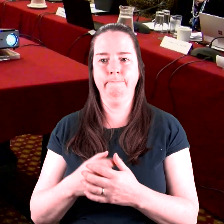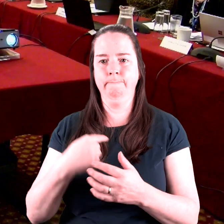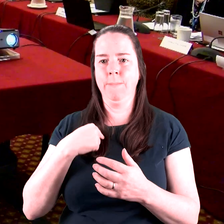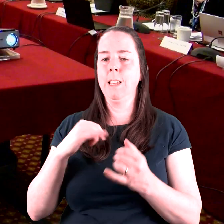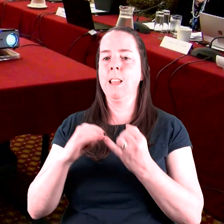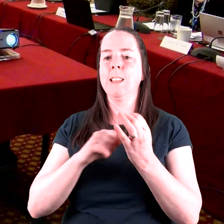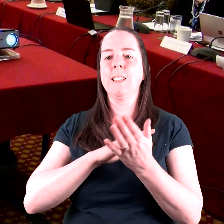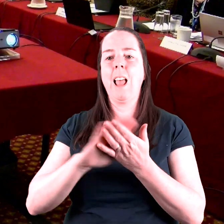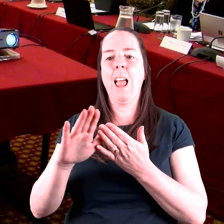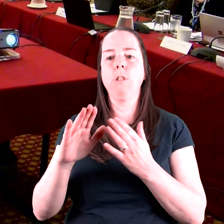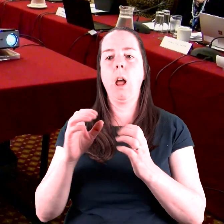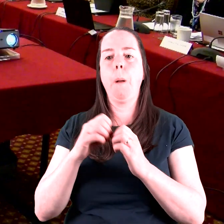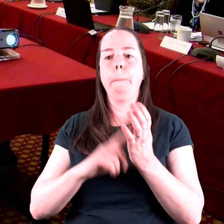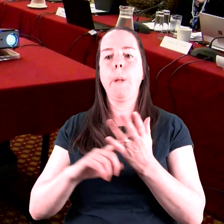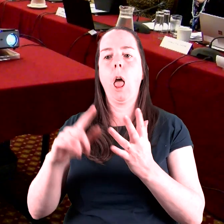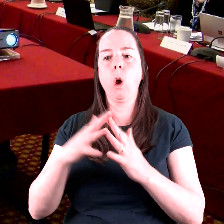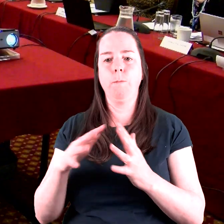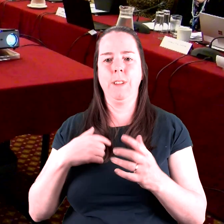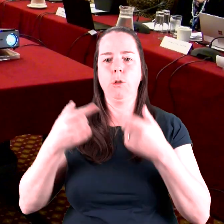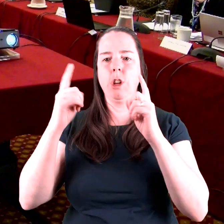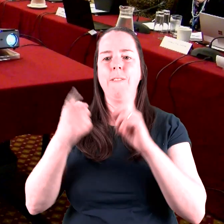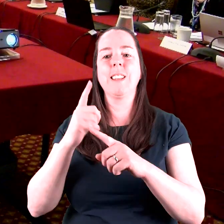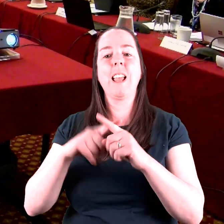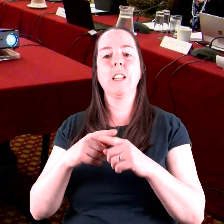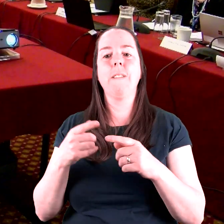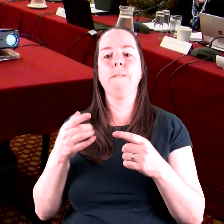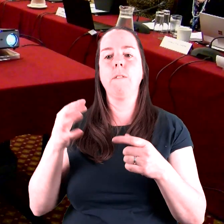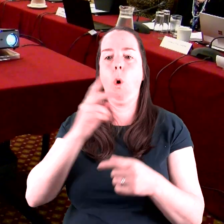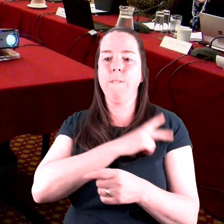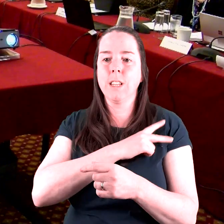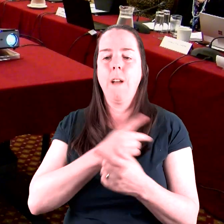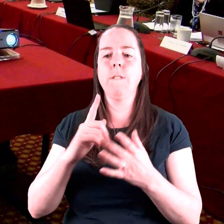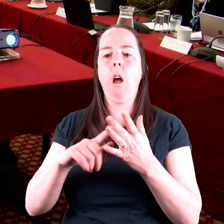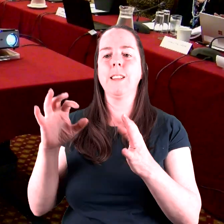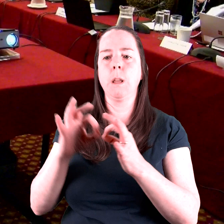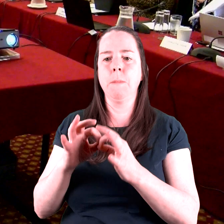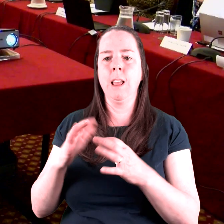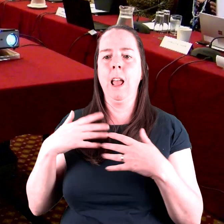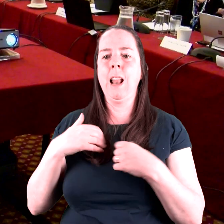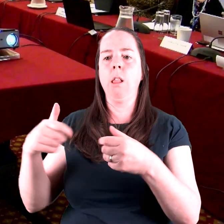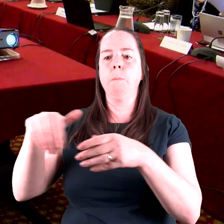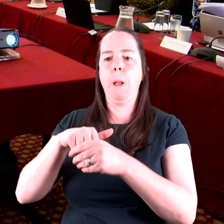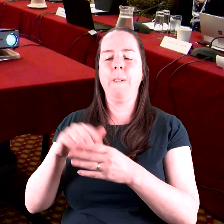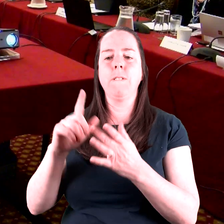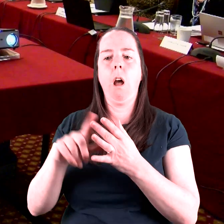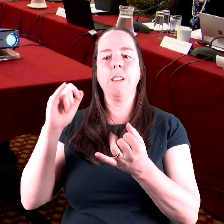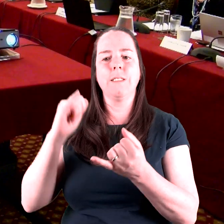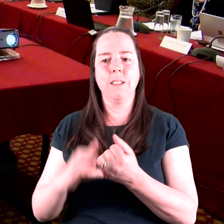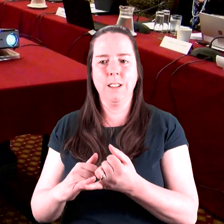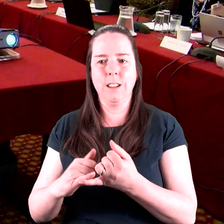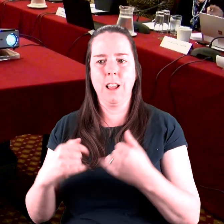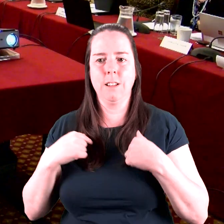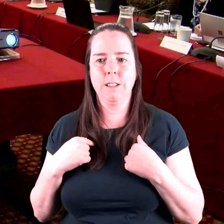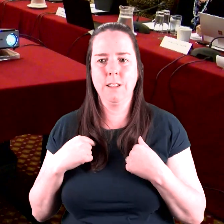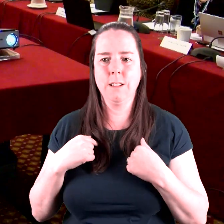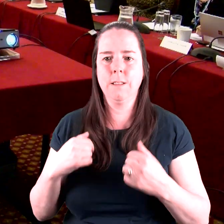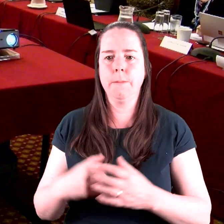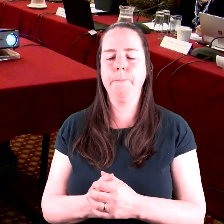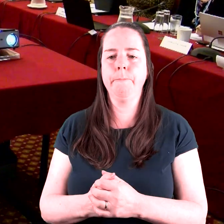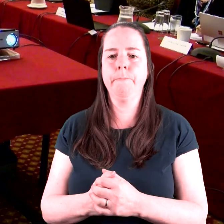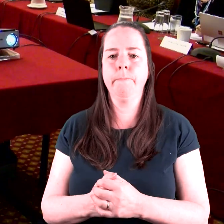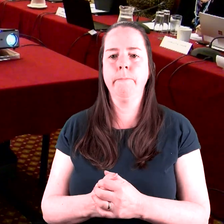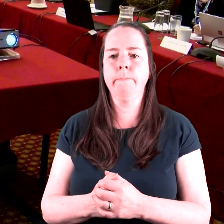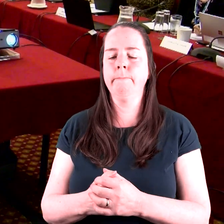introduction. So as I said, I'm Sarah Blow. I am Chief Executive Officer of the ICB and Health Member for